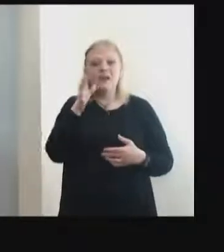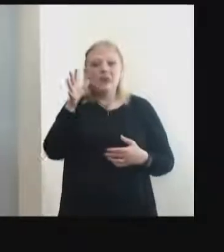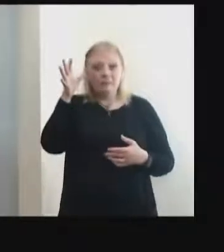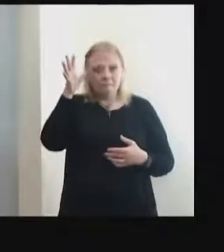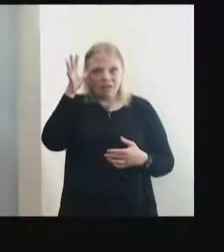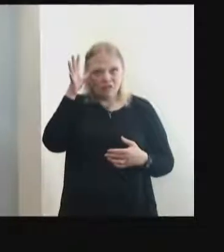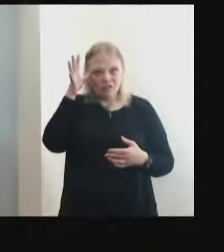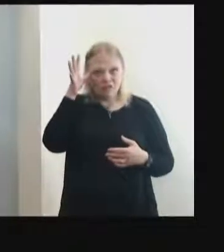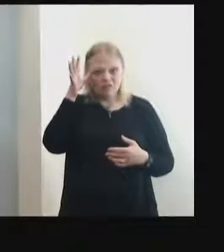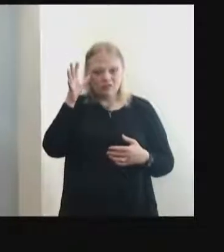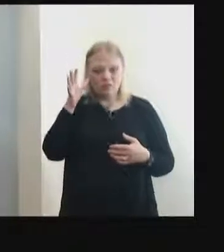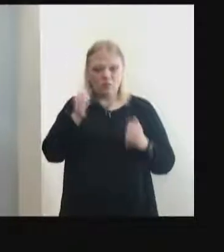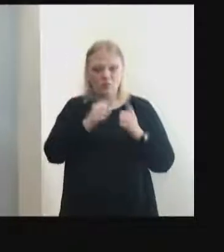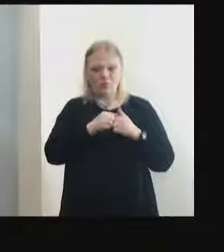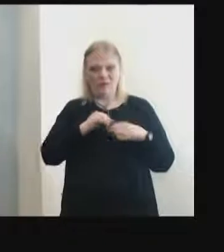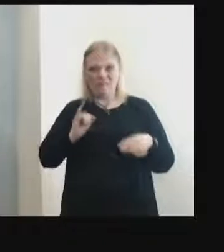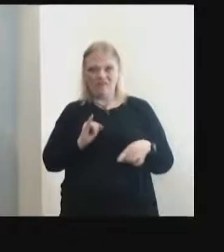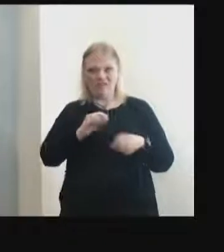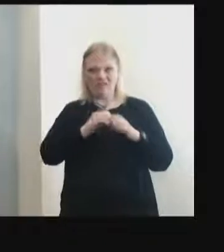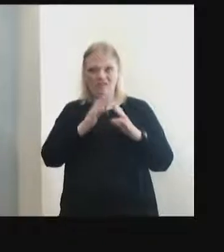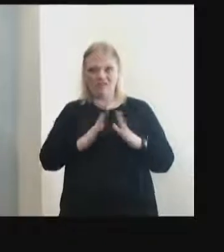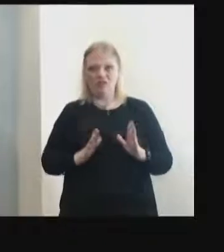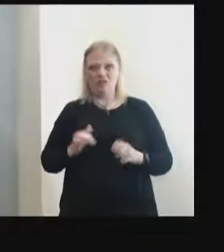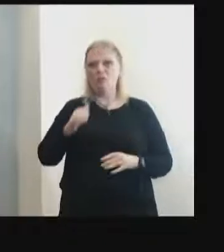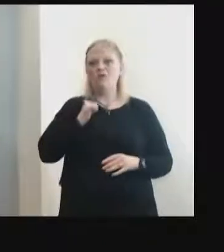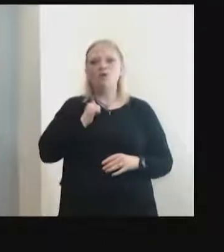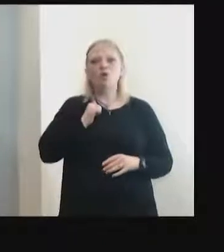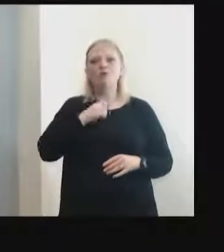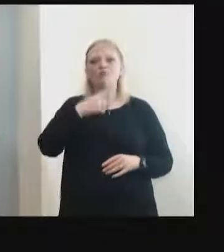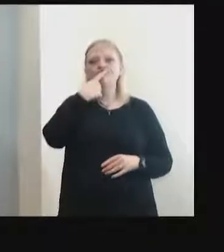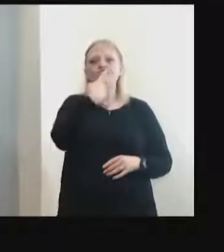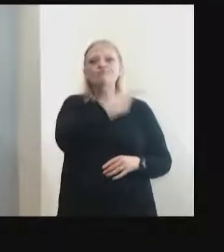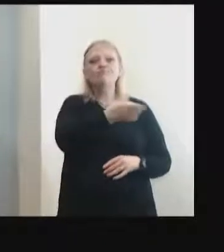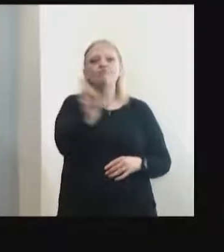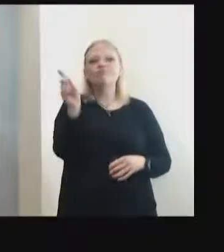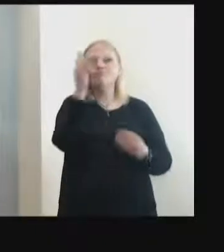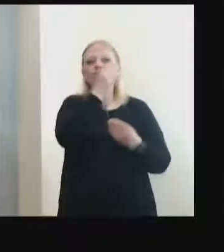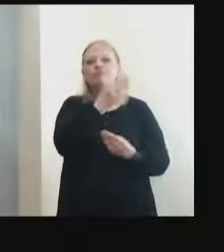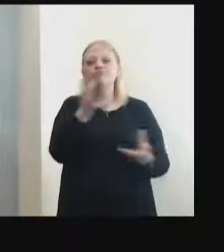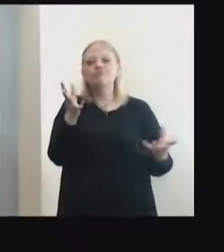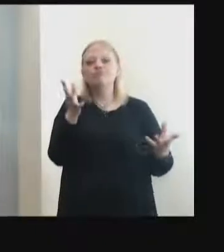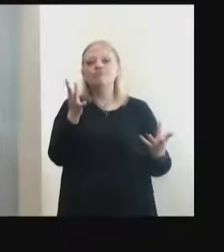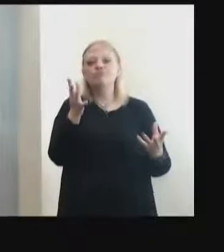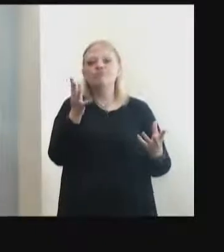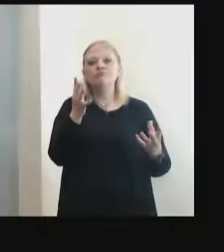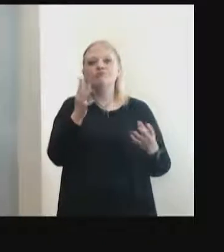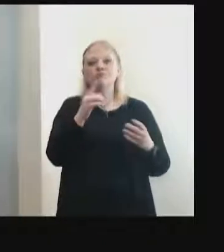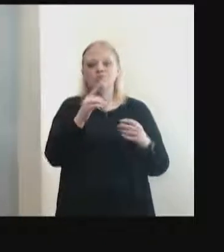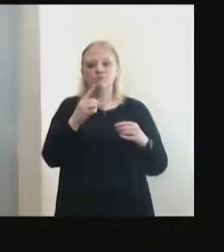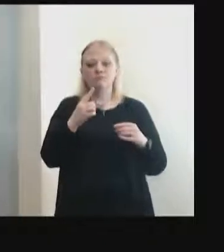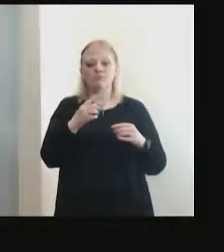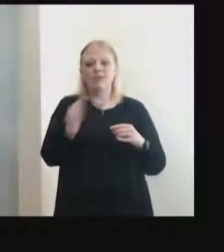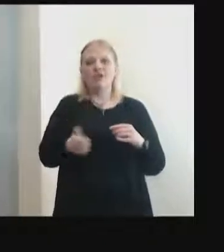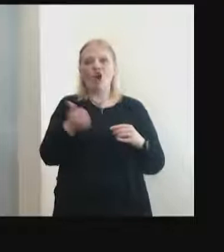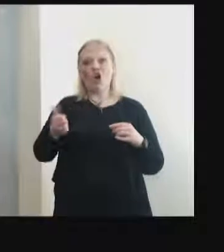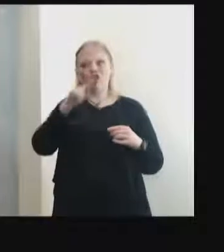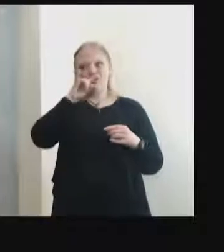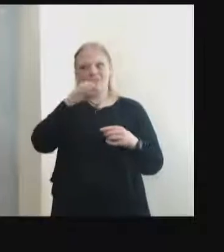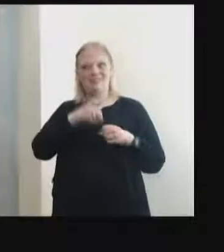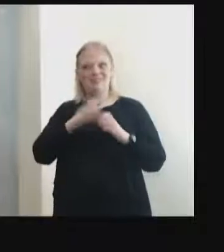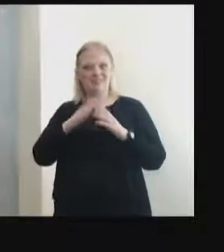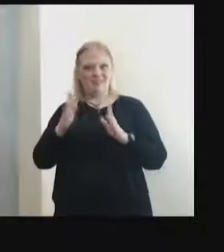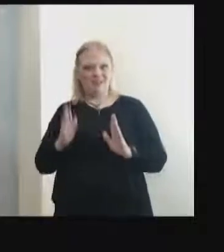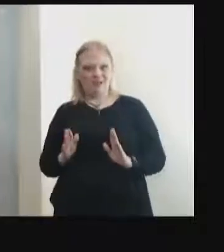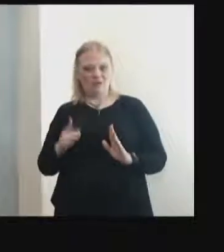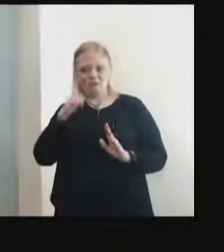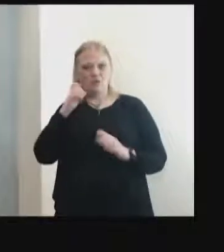of infected cases are refusing to disclose the information about the other kids in the household so that they don't have to